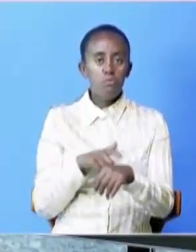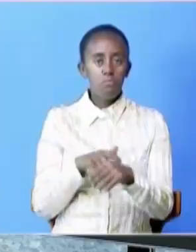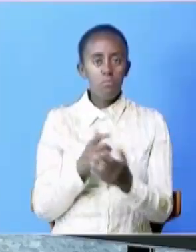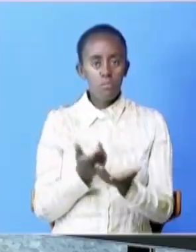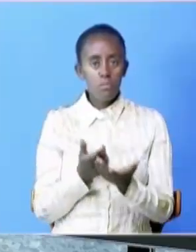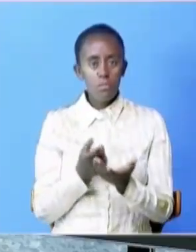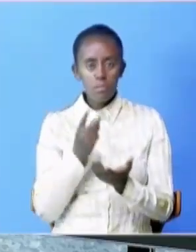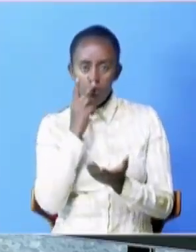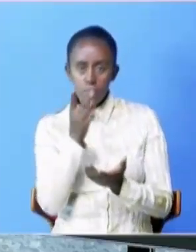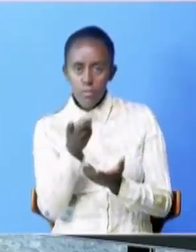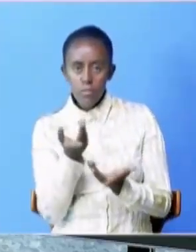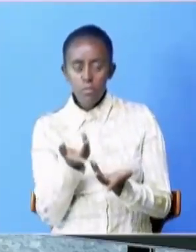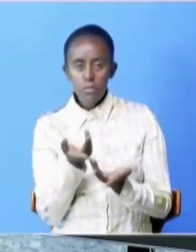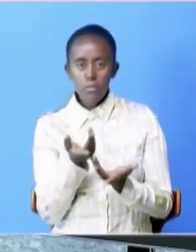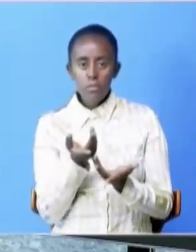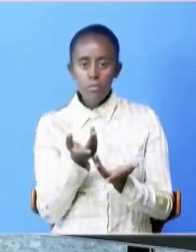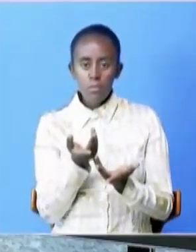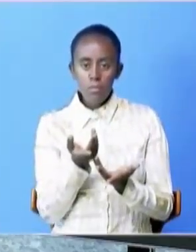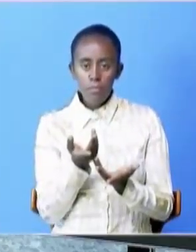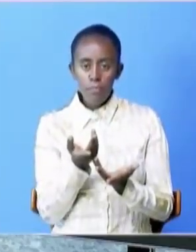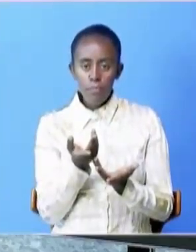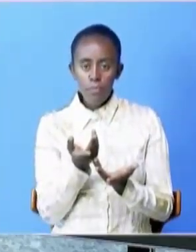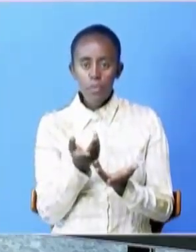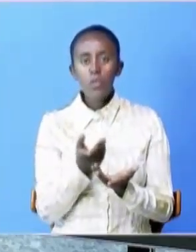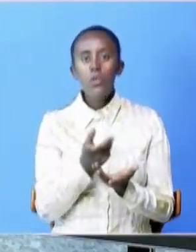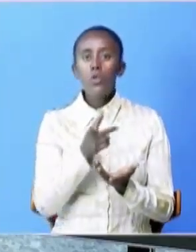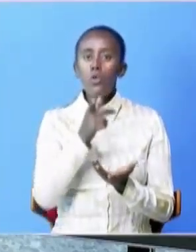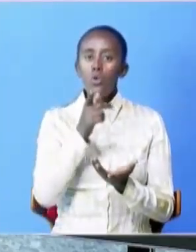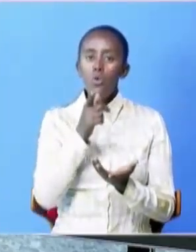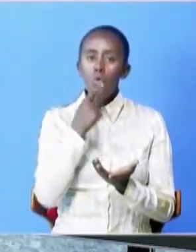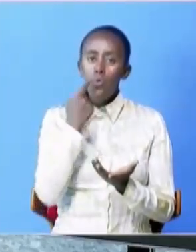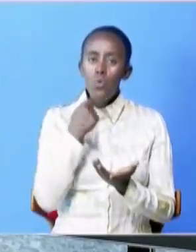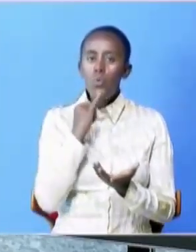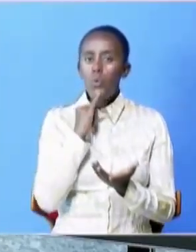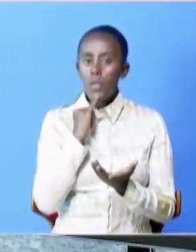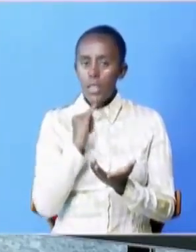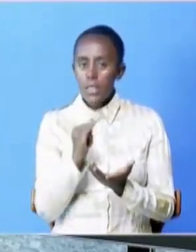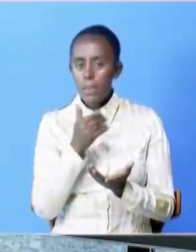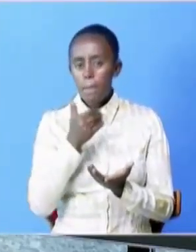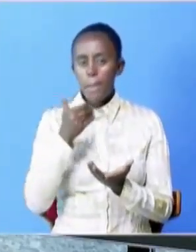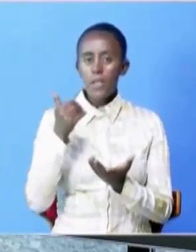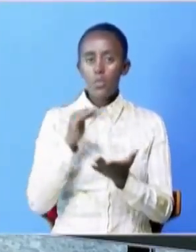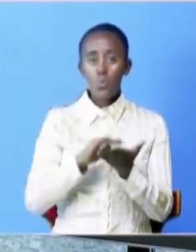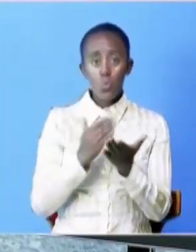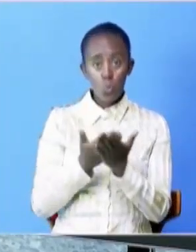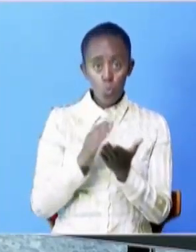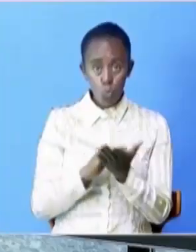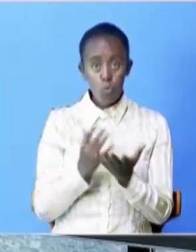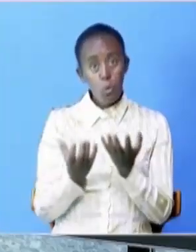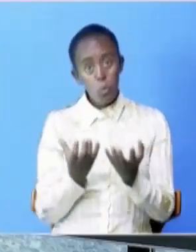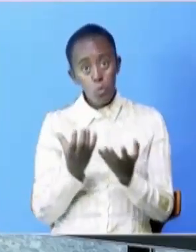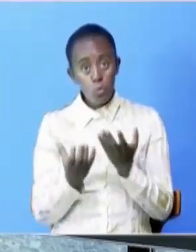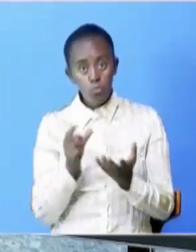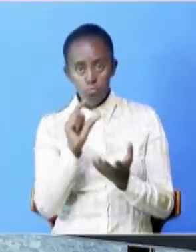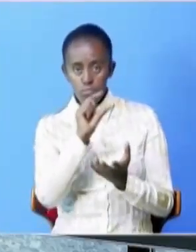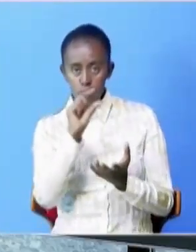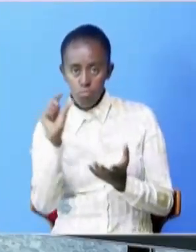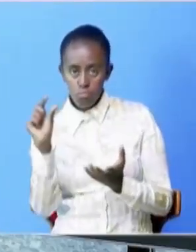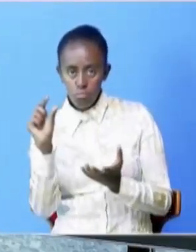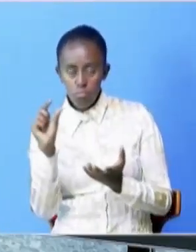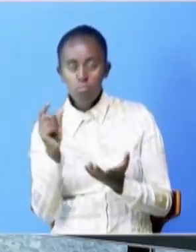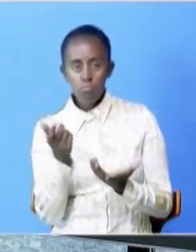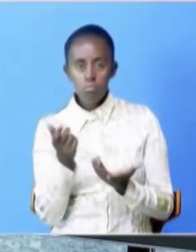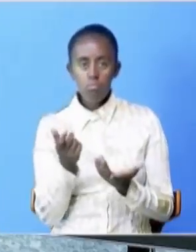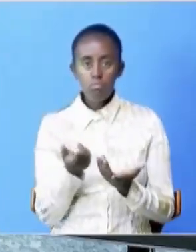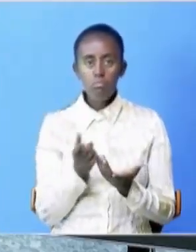So if you see here, if we take who is the best cook out, our sentence will still make